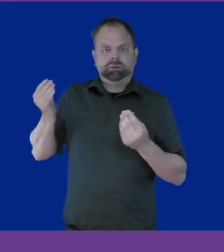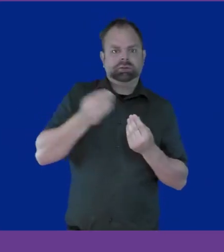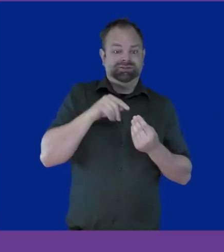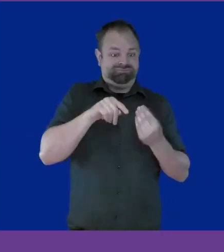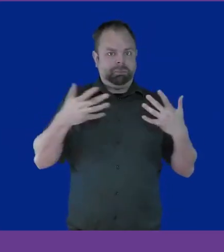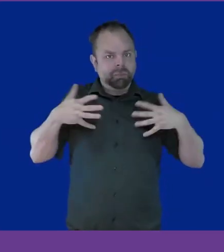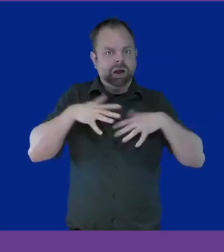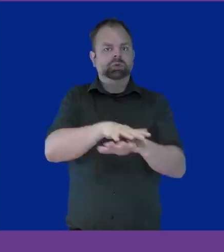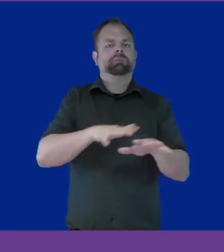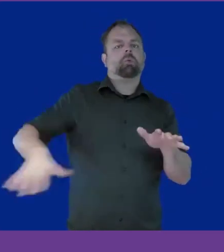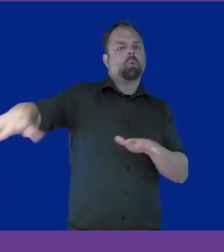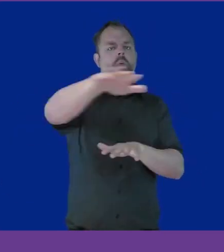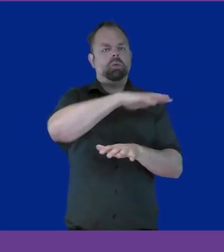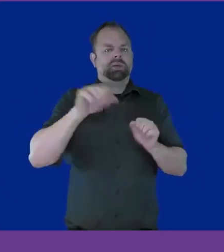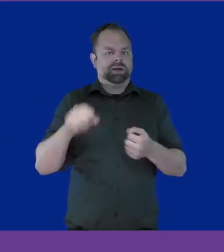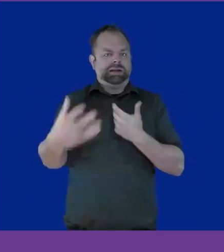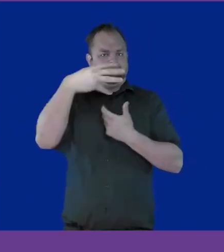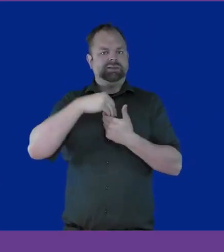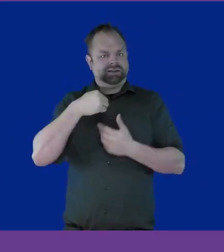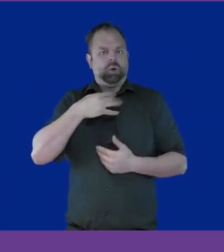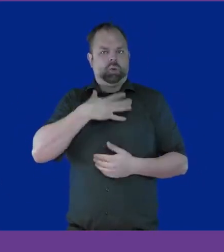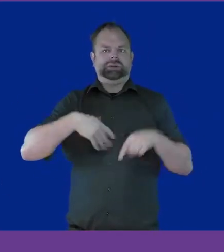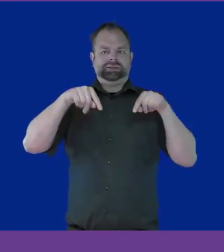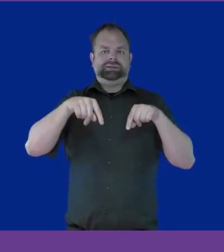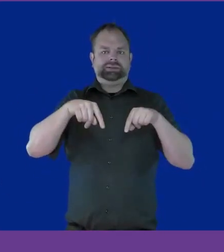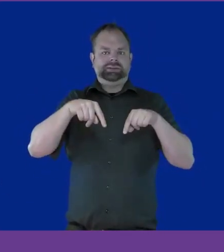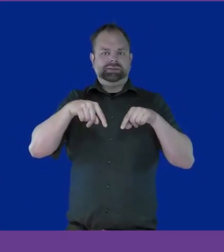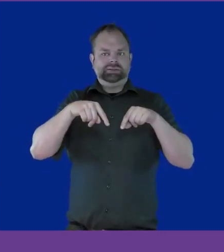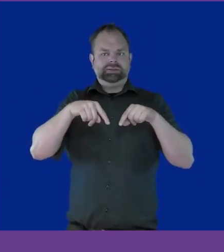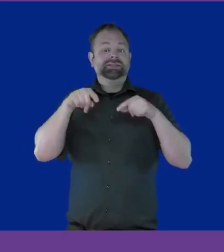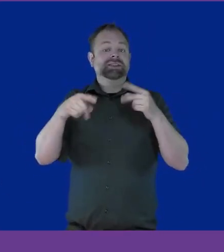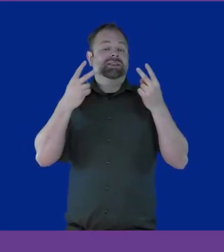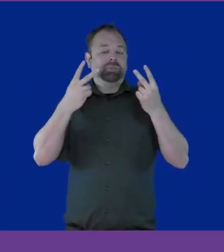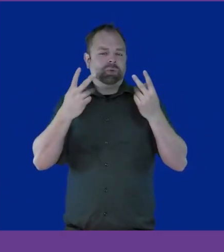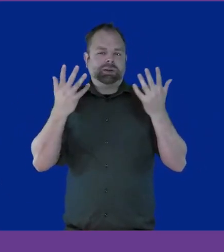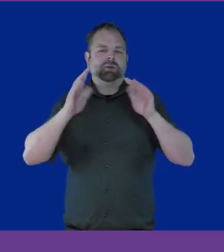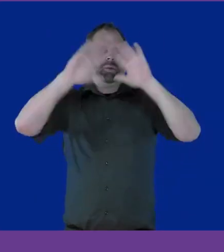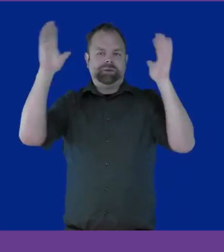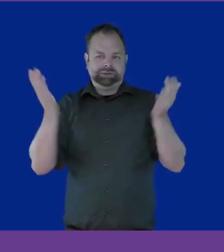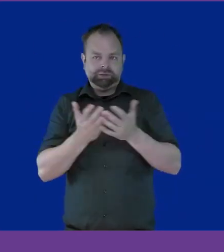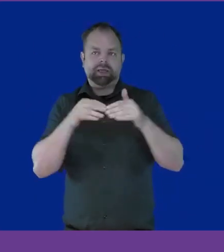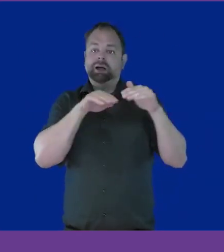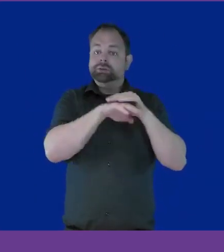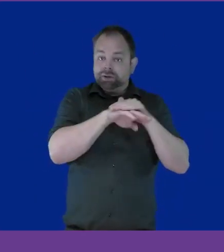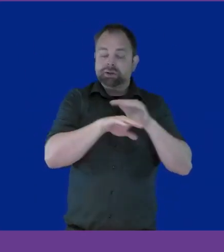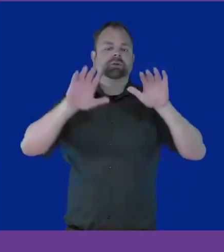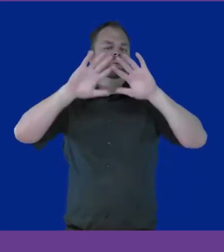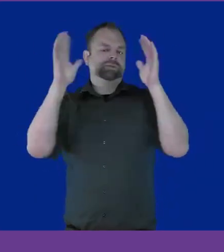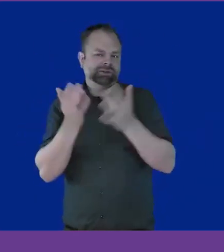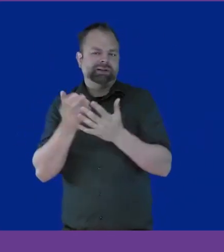Sometimes I say to myself, it would be great if I was 10 years younger, because there's so many new